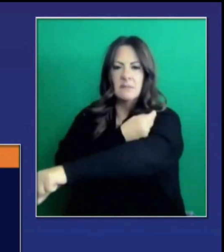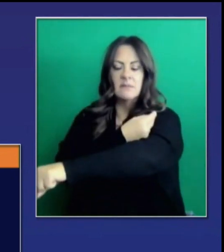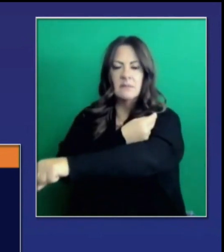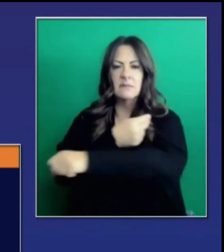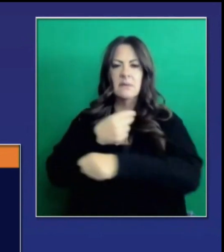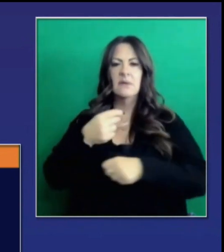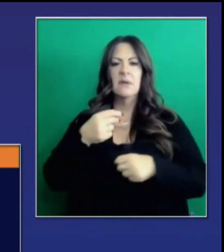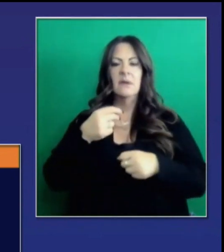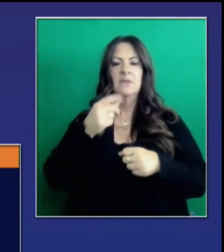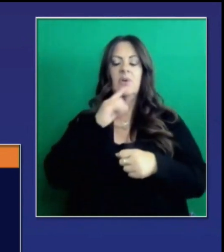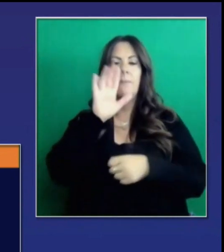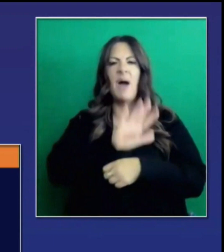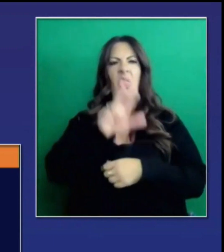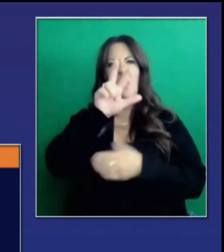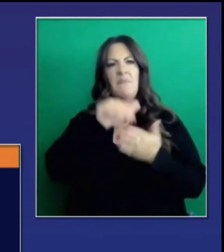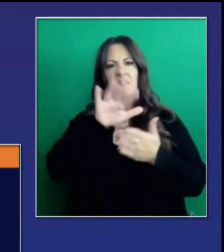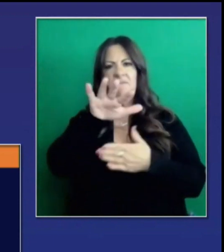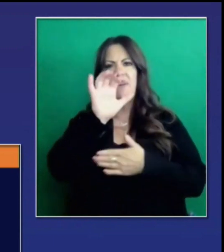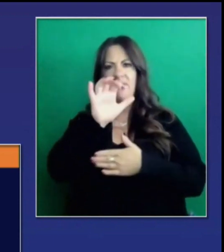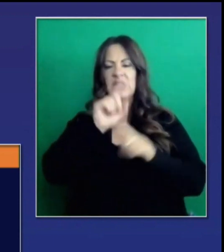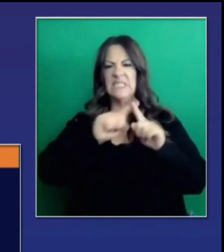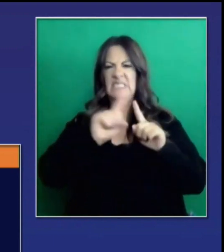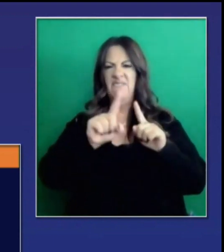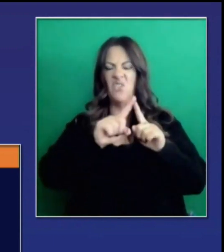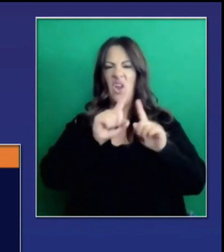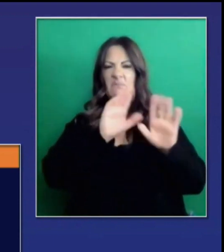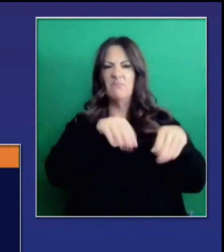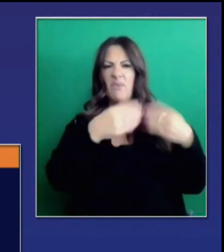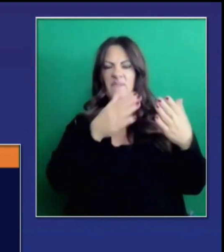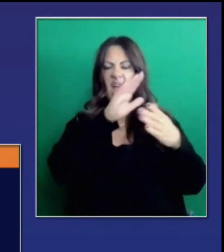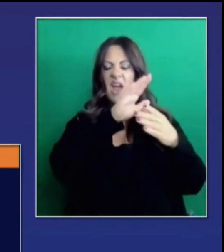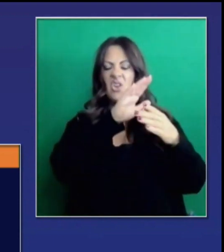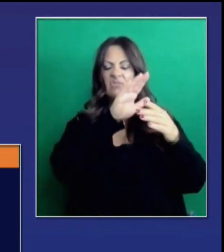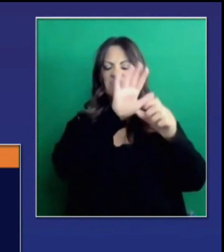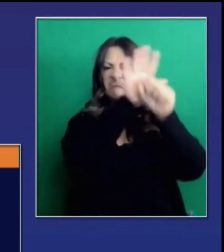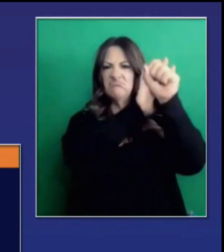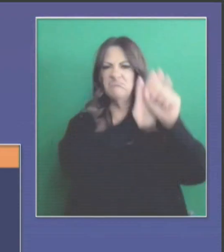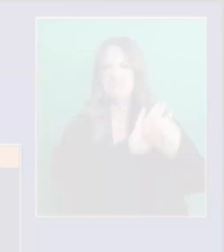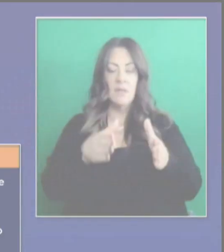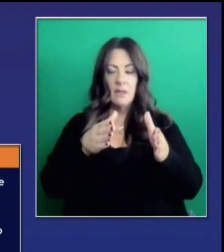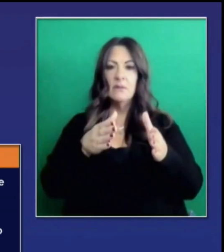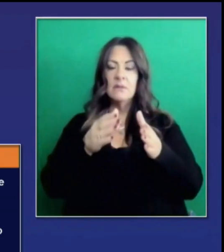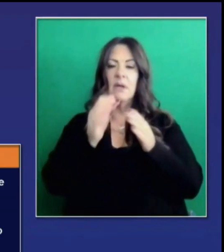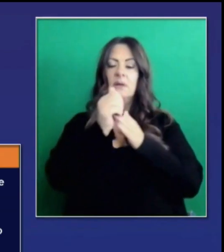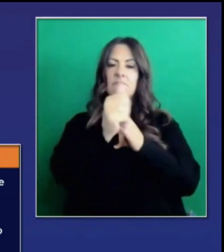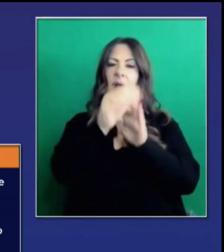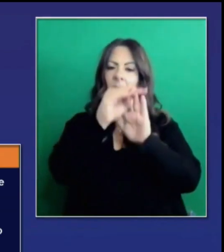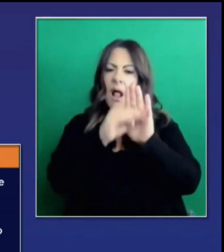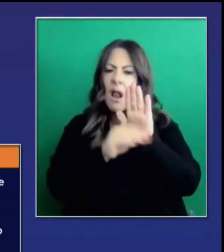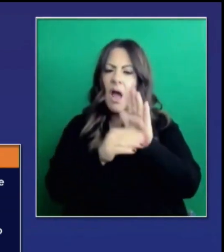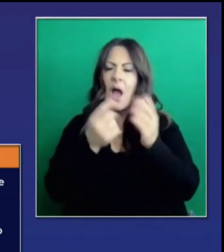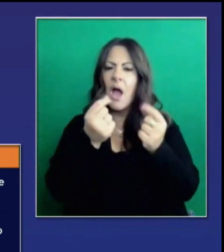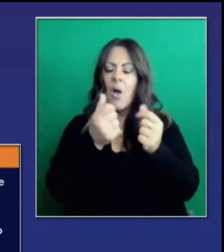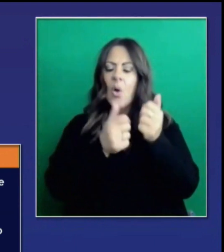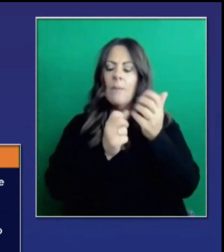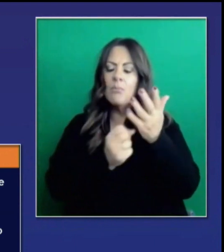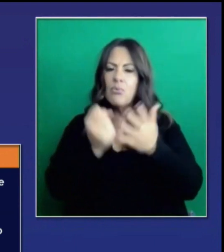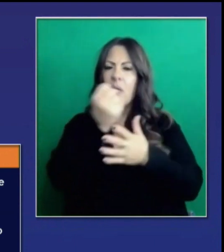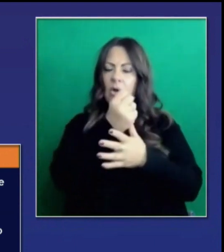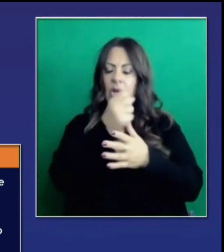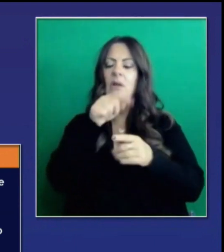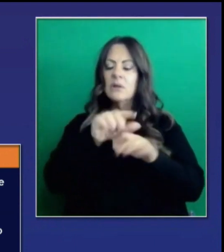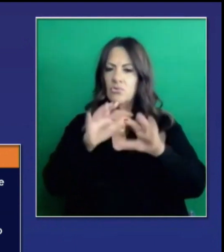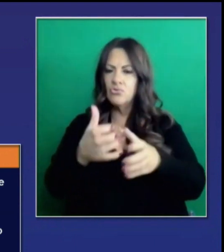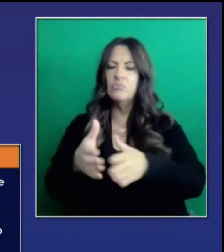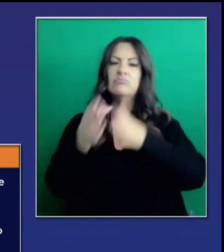briefing that the state will begin to transition the baseline requirement for who to vaccinate and in what